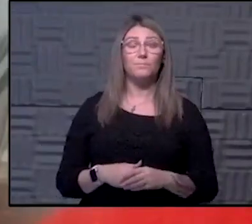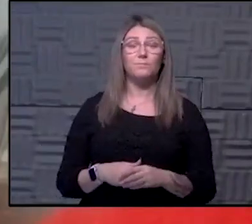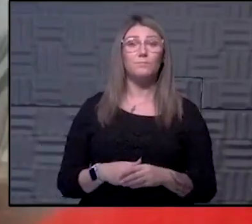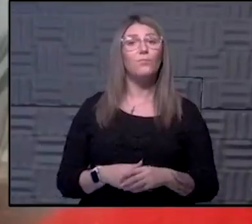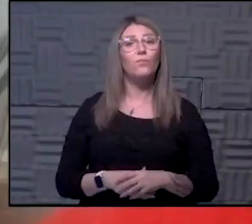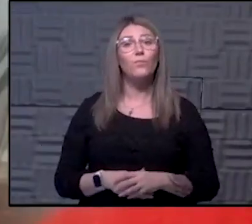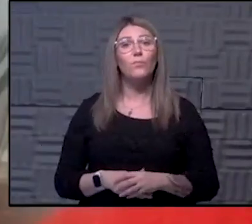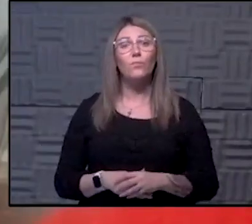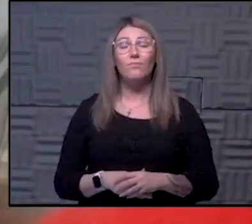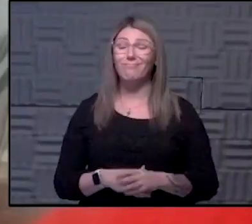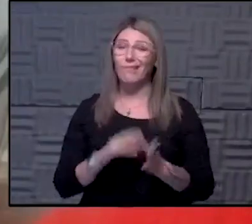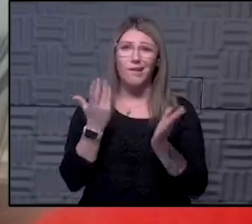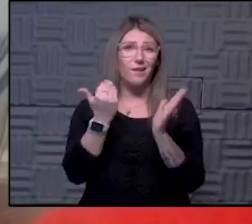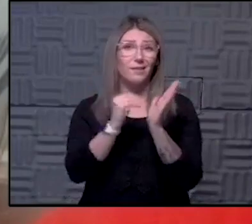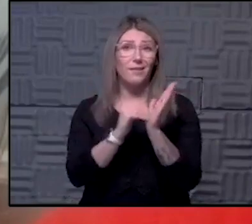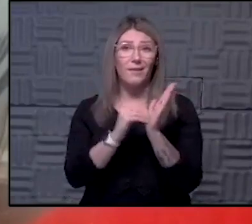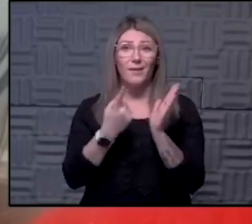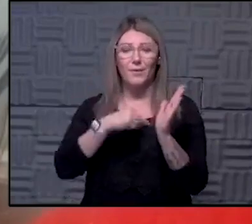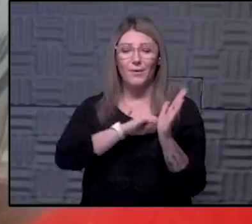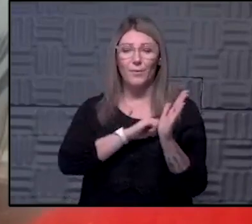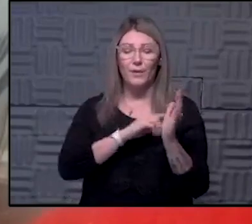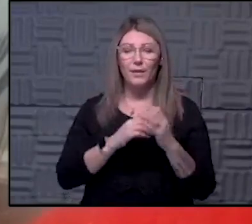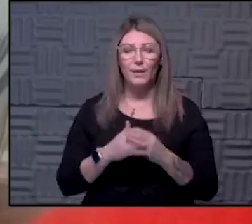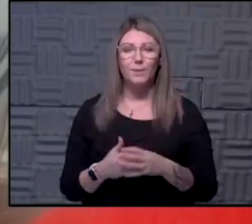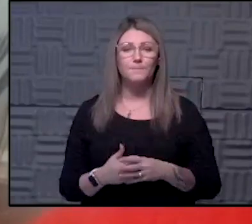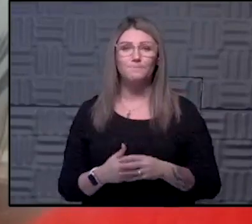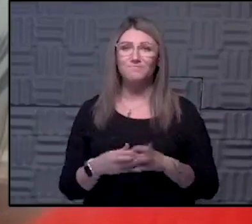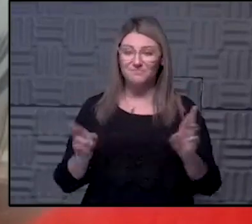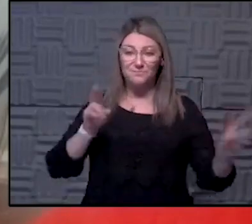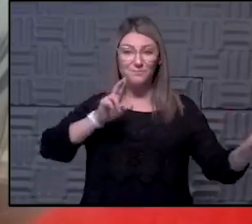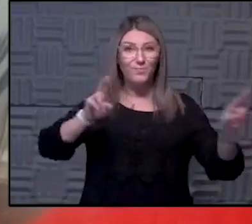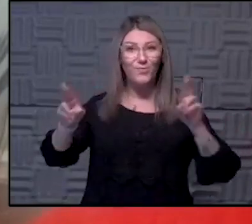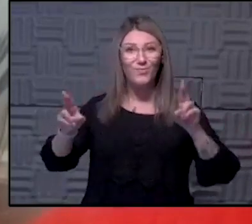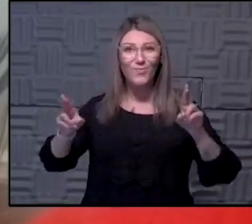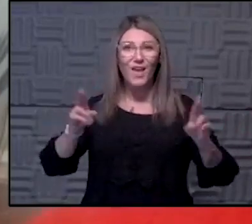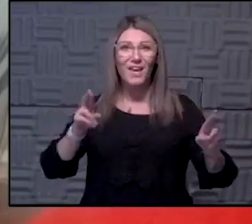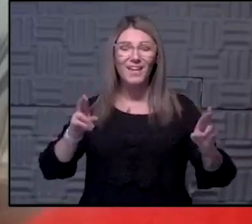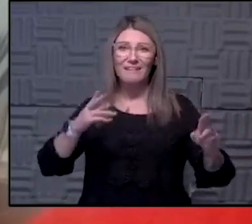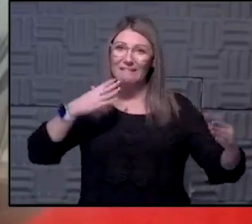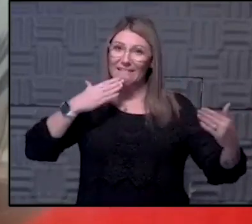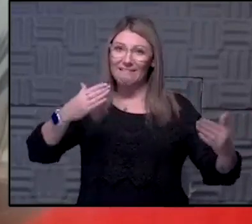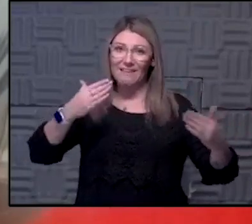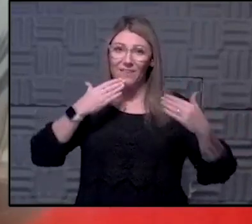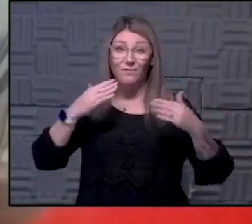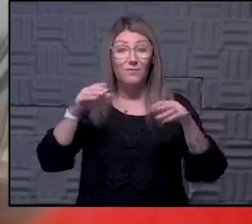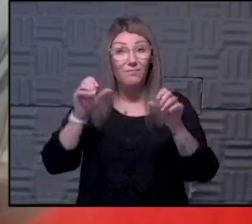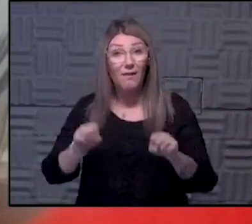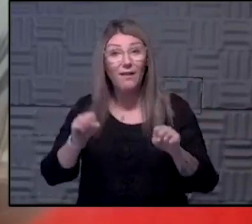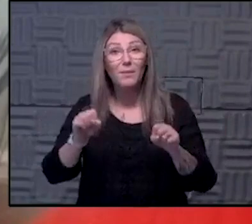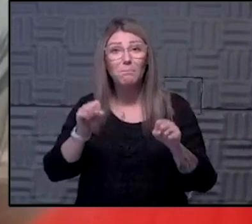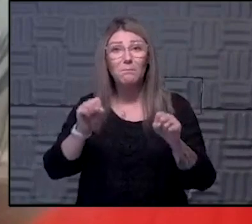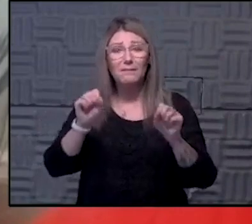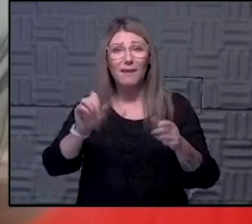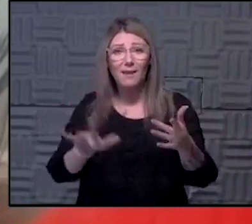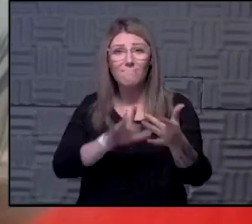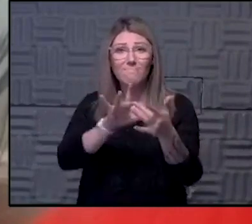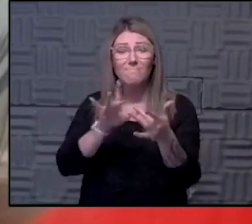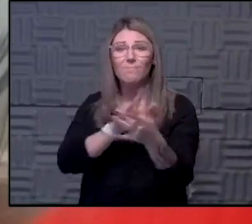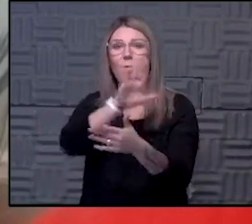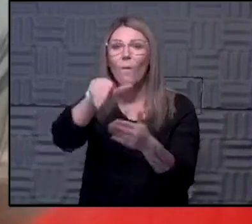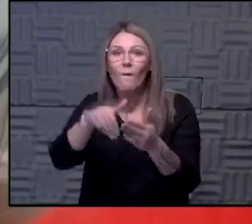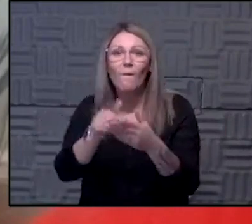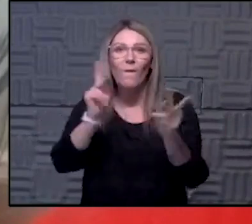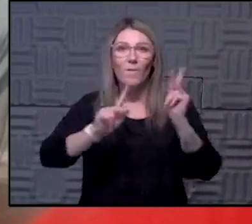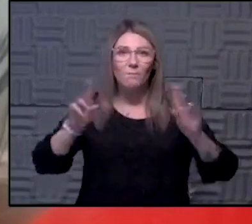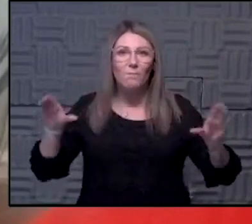Just relaying again that we are ready and thankfully able to reach out to all populations in the